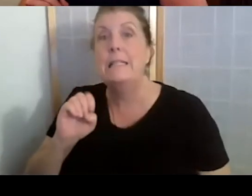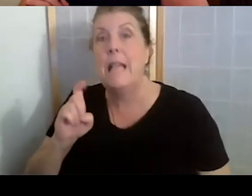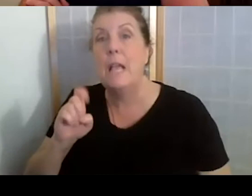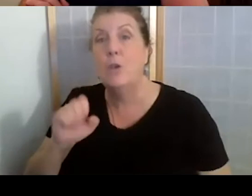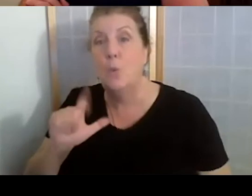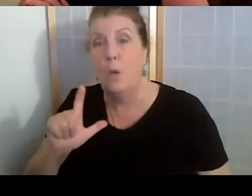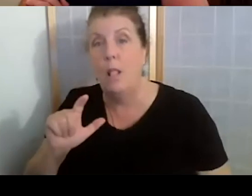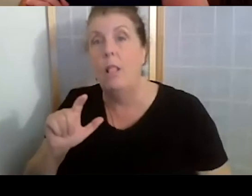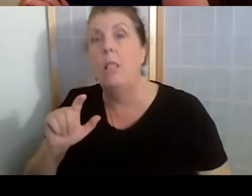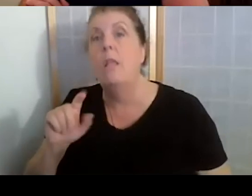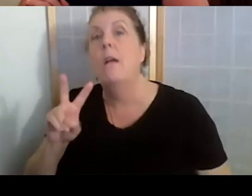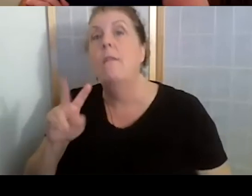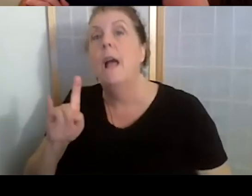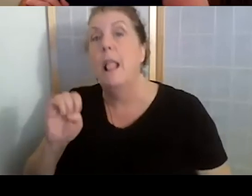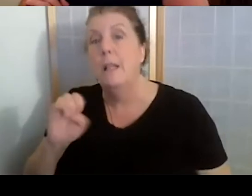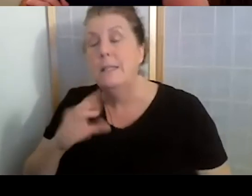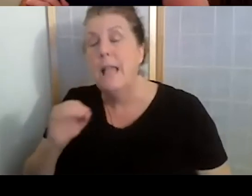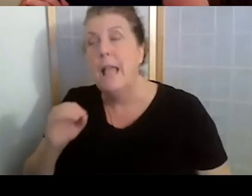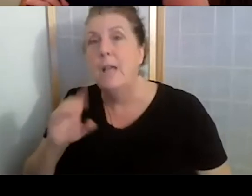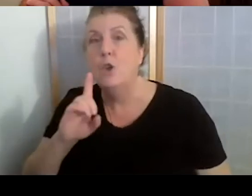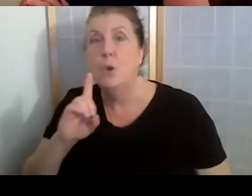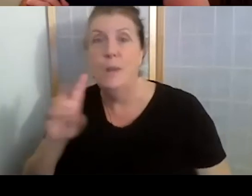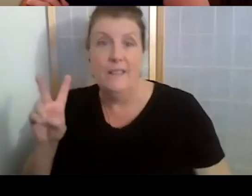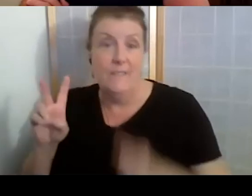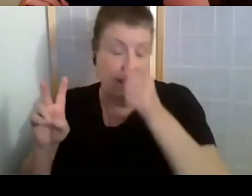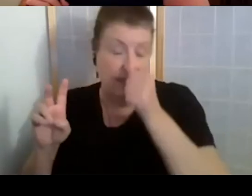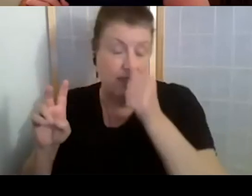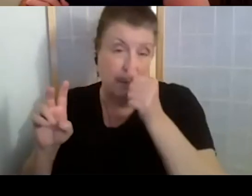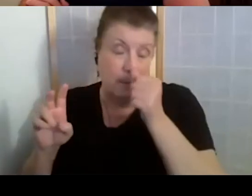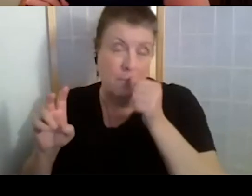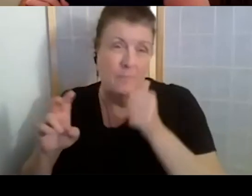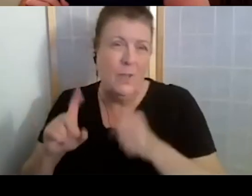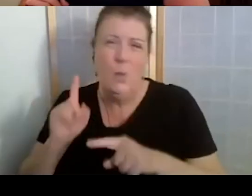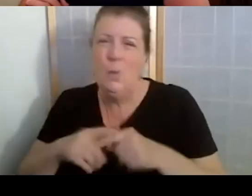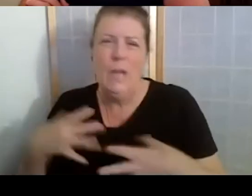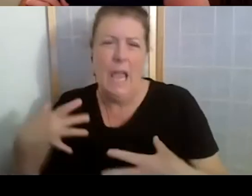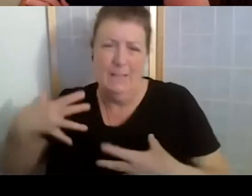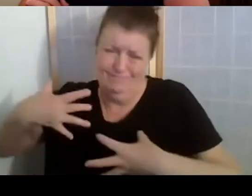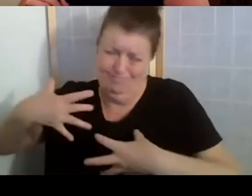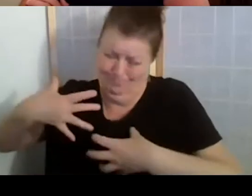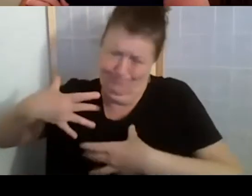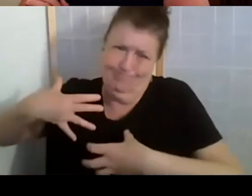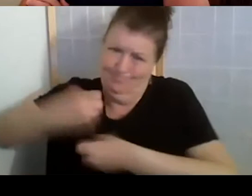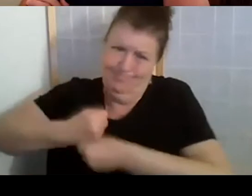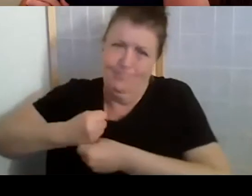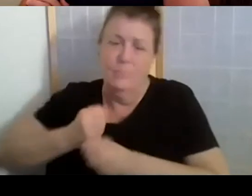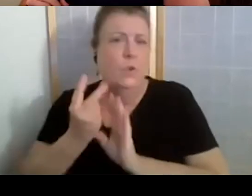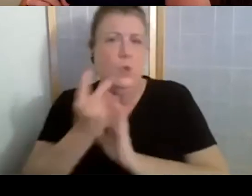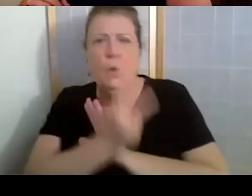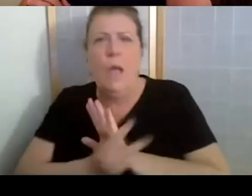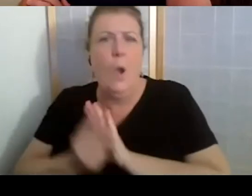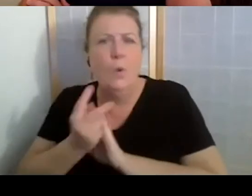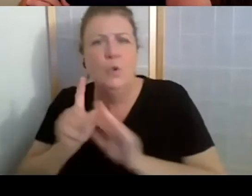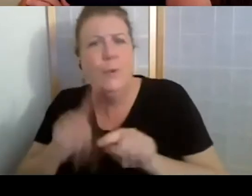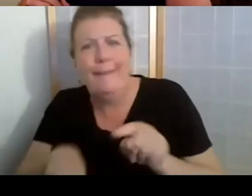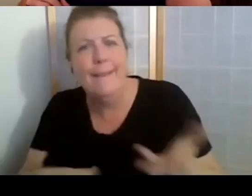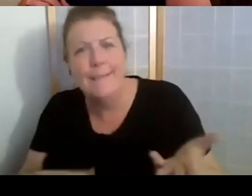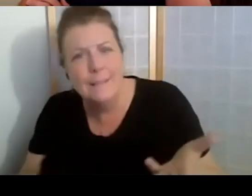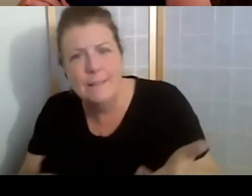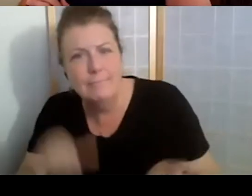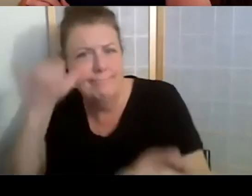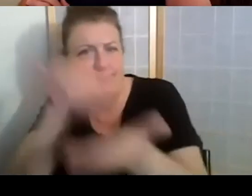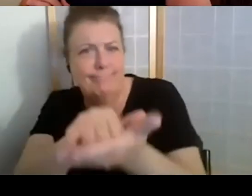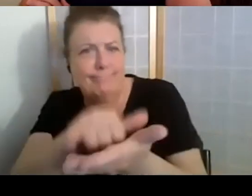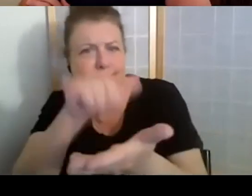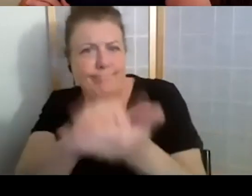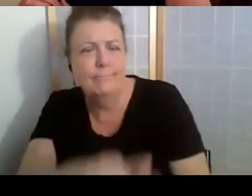oh, you can't jam that stuff into 2 hours. So you just, it starts to expand in your mind. Mm-hmm. And then I think it's sort of, for